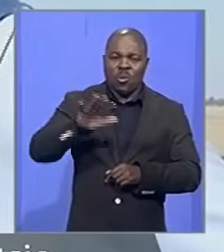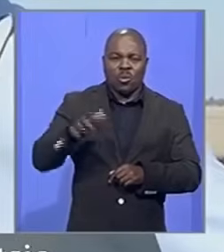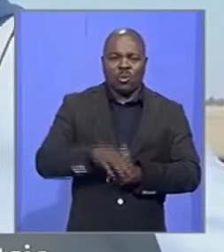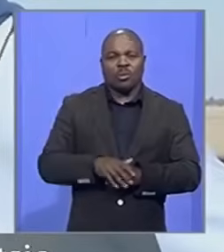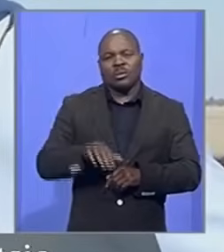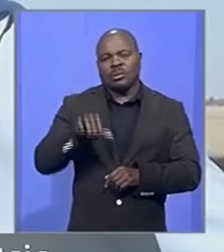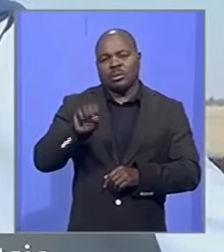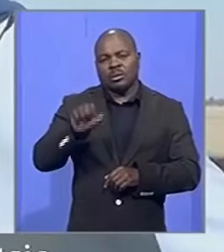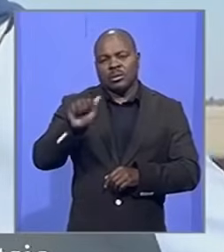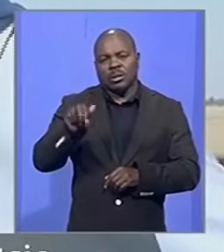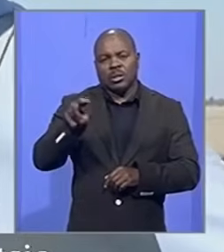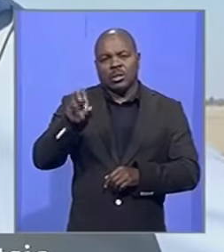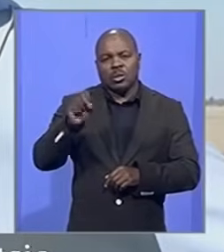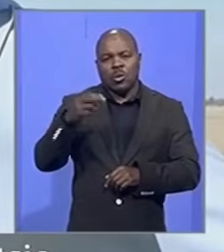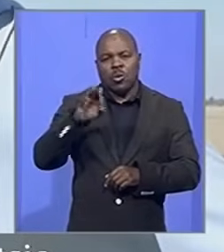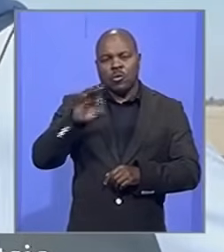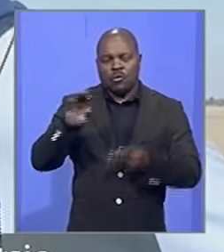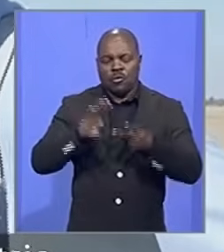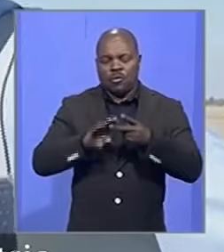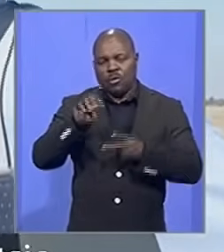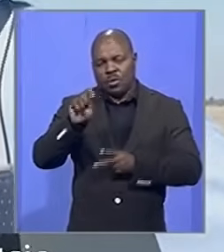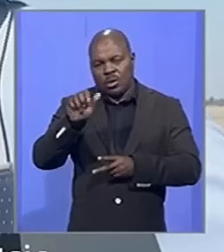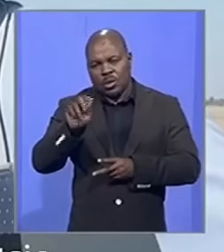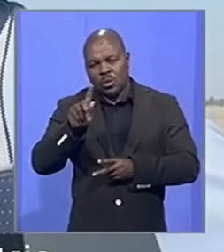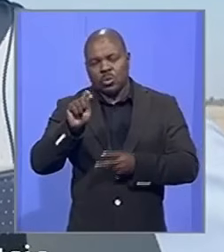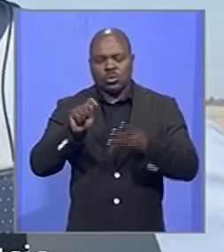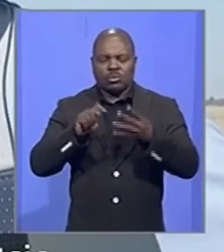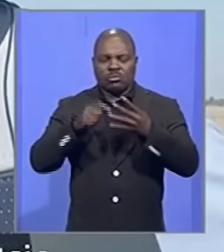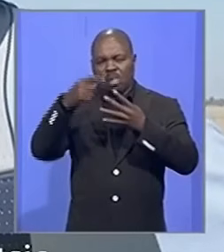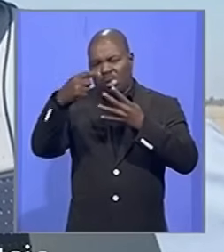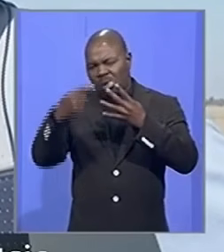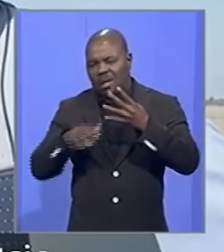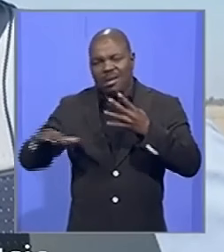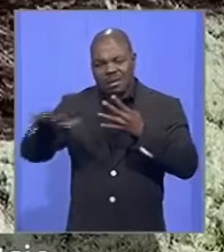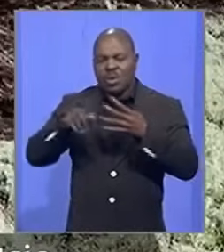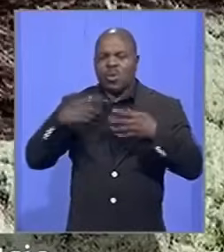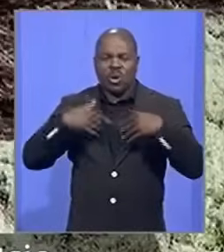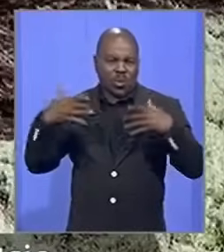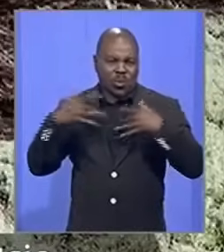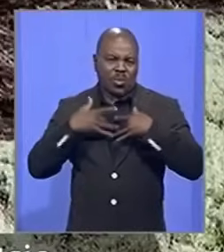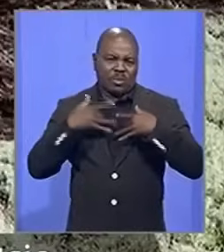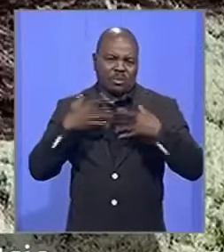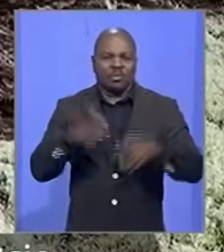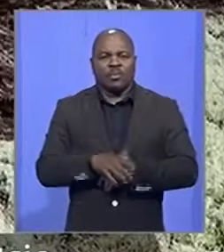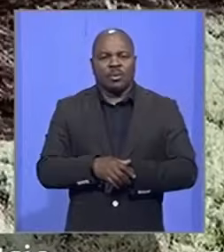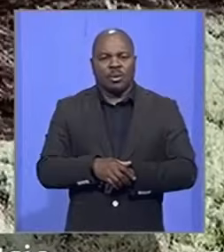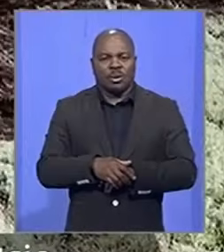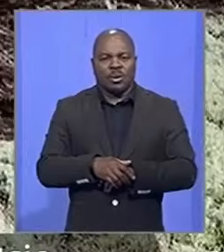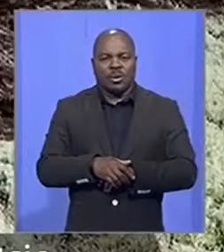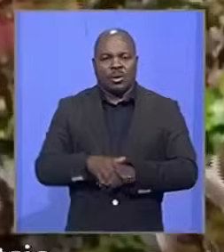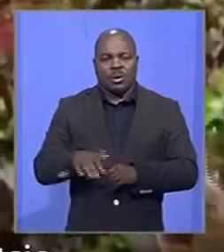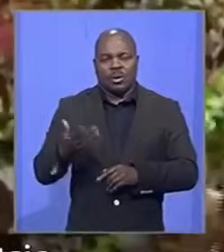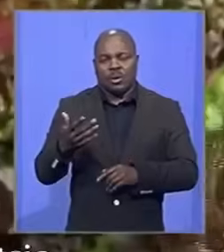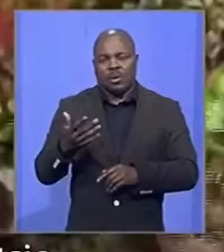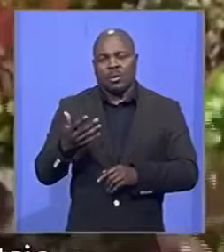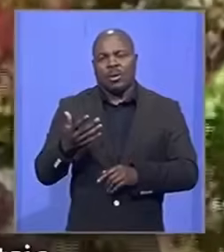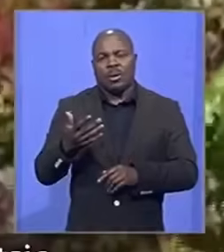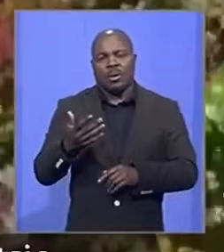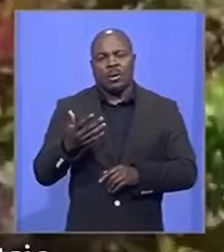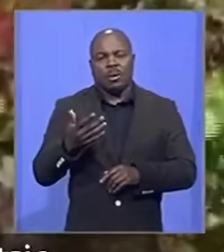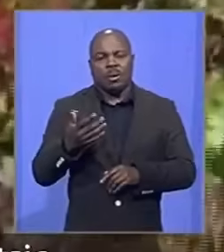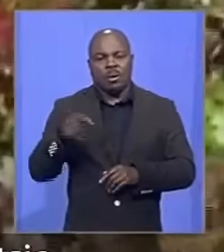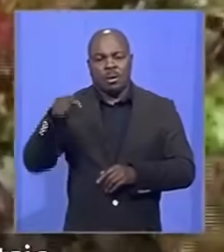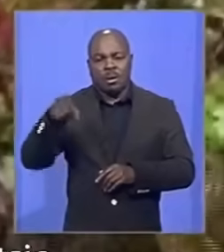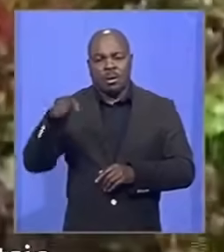Sannieshof, Taung, Schweizer-Reneke, Barberspan, who is a Ramsar site. Pollution of the